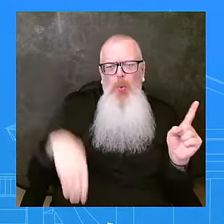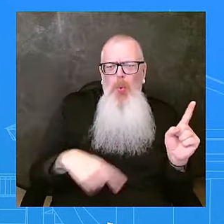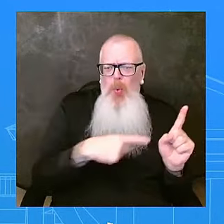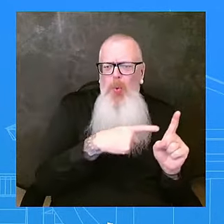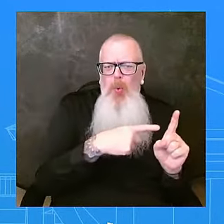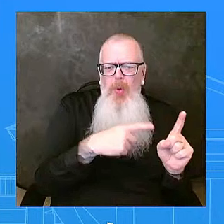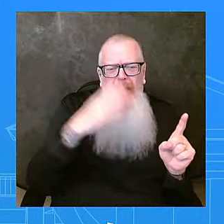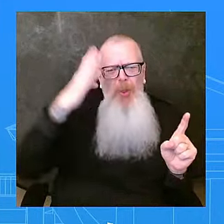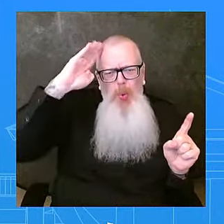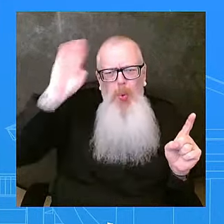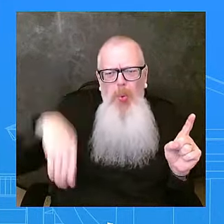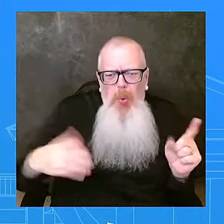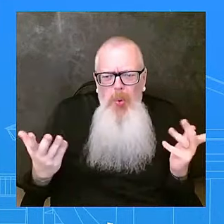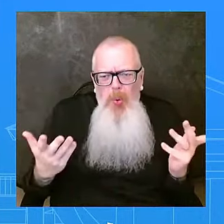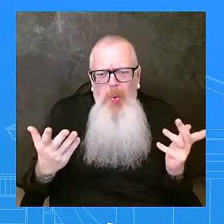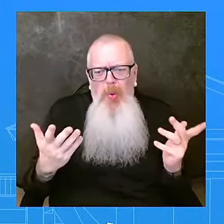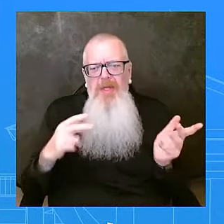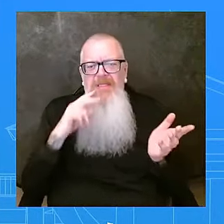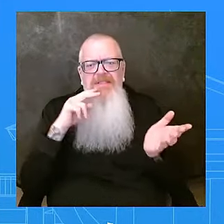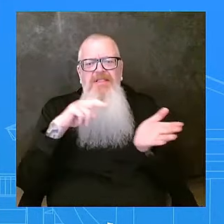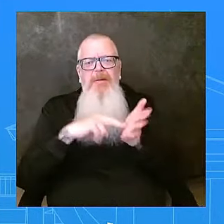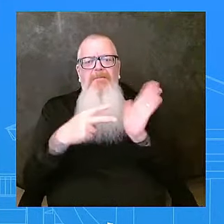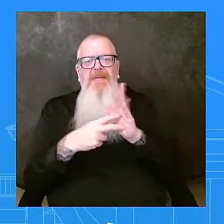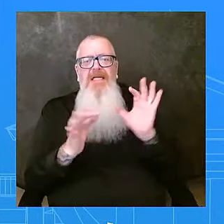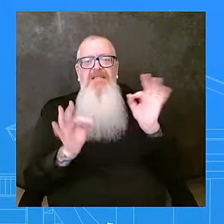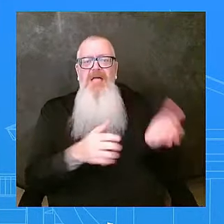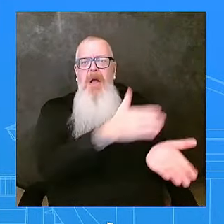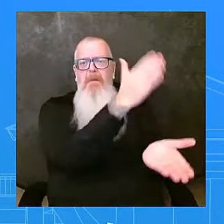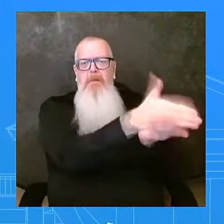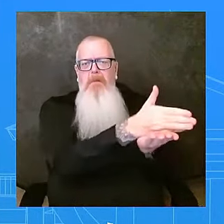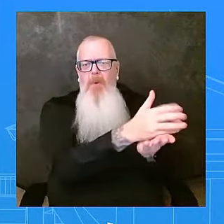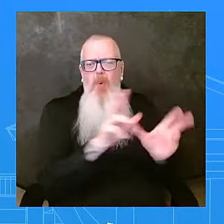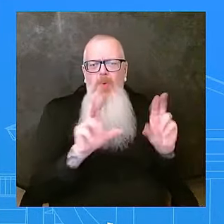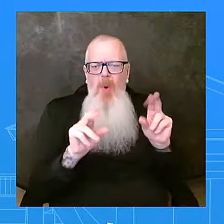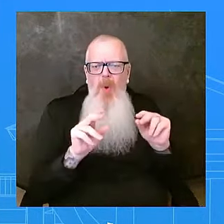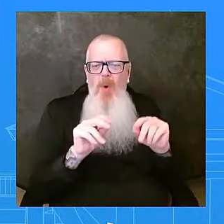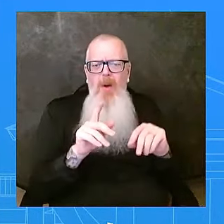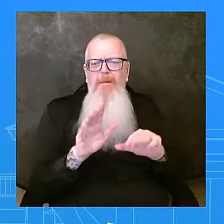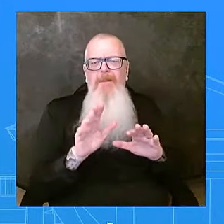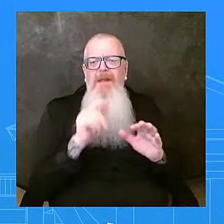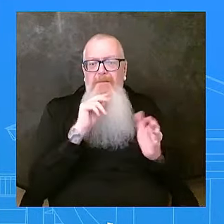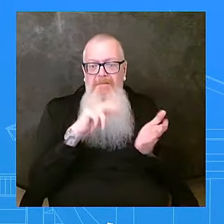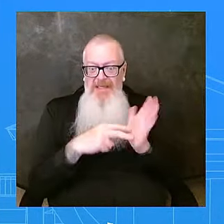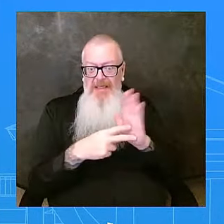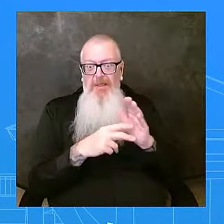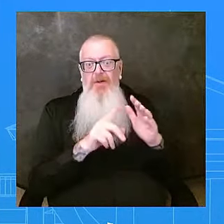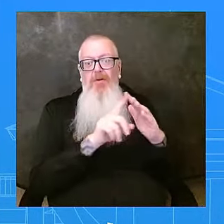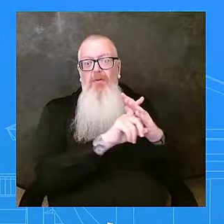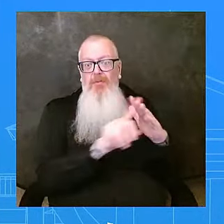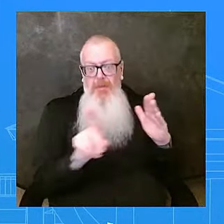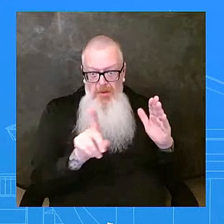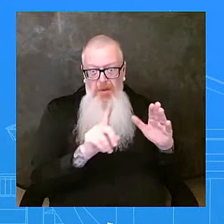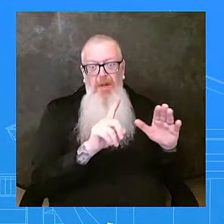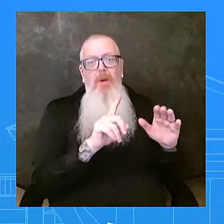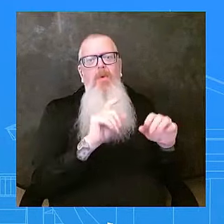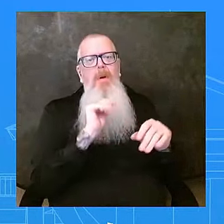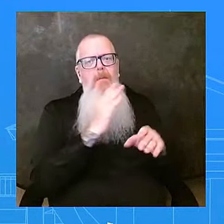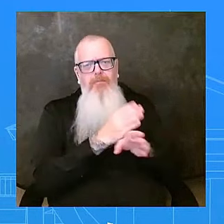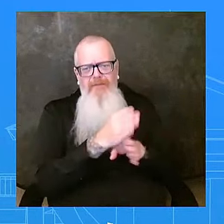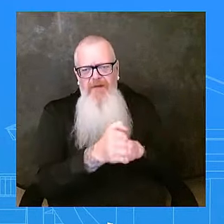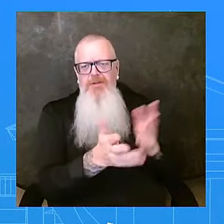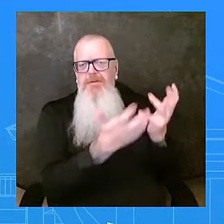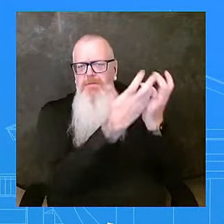wrong or that the withdrawal wasn't conducted as professionally and as bravely as was humanly possible given the